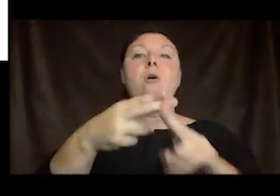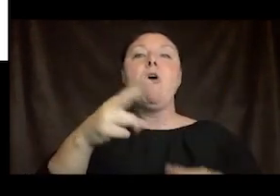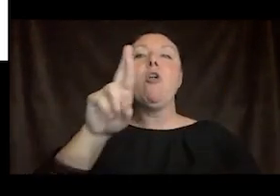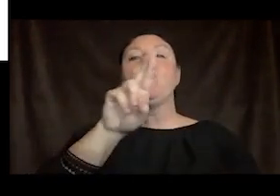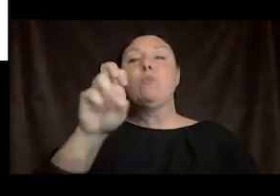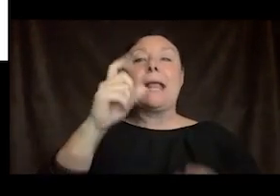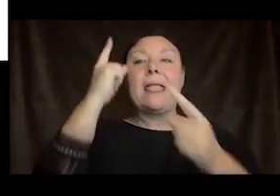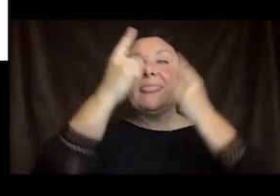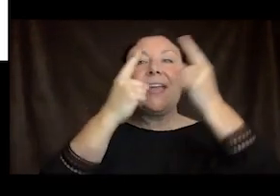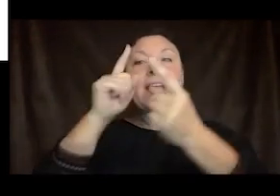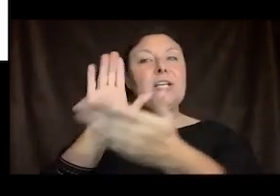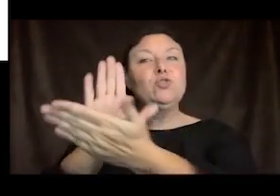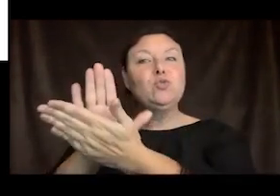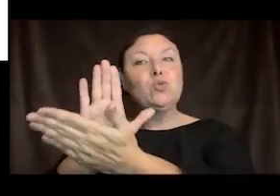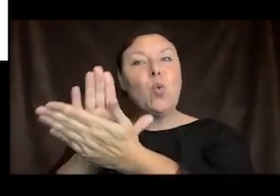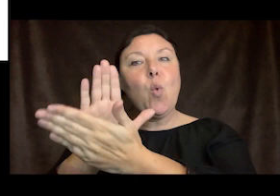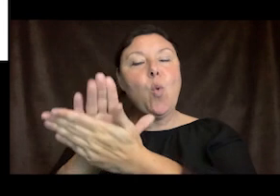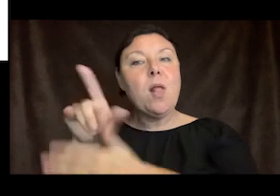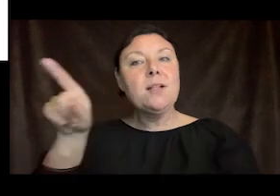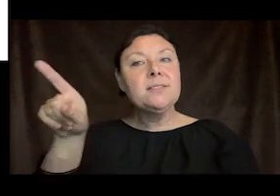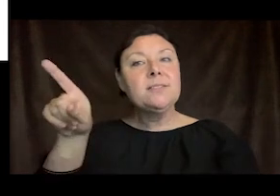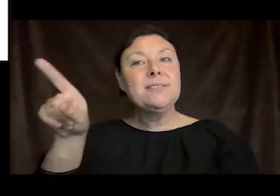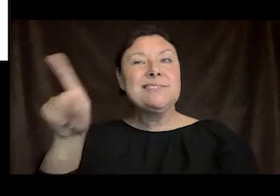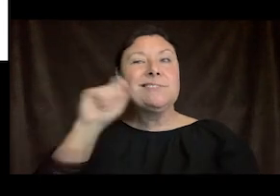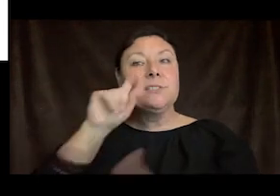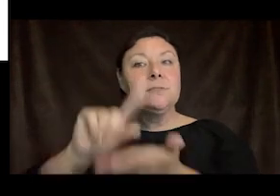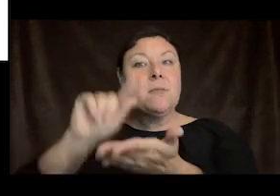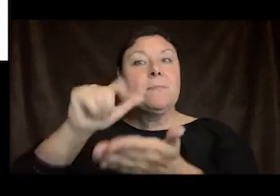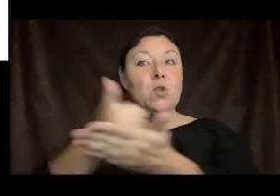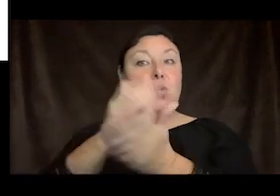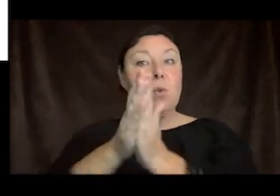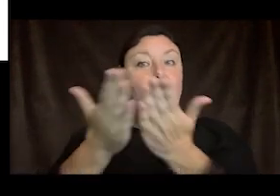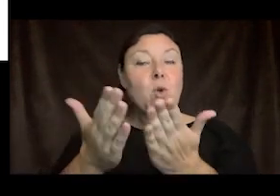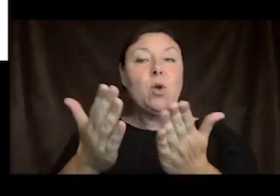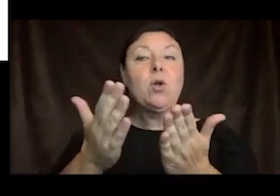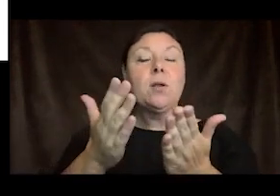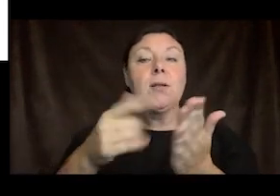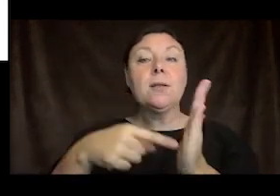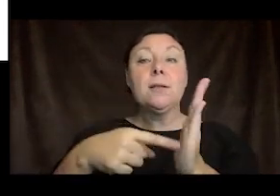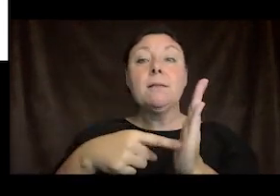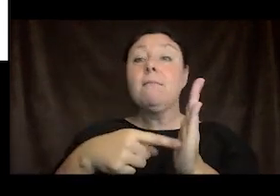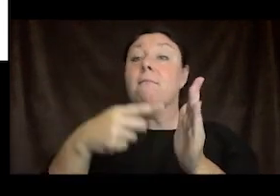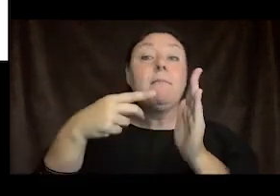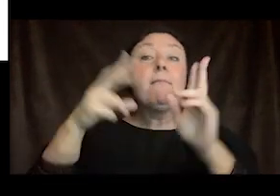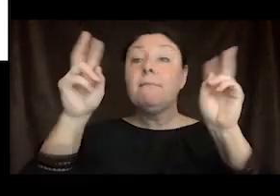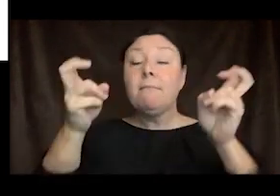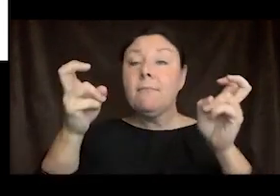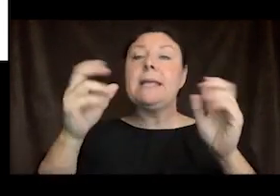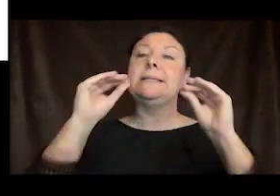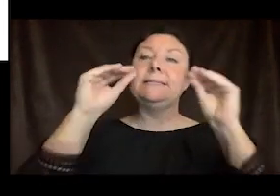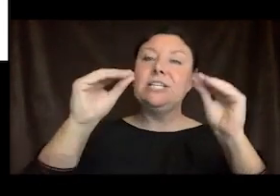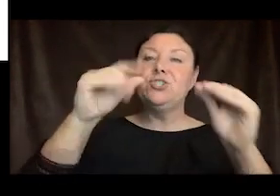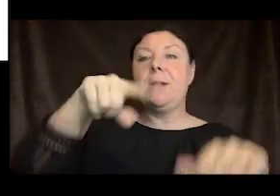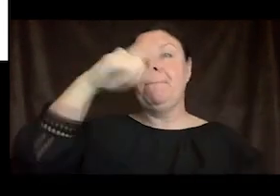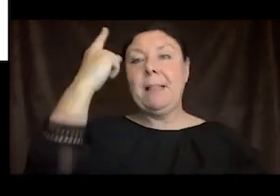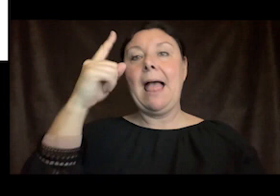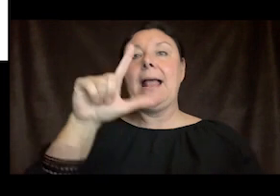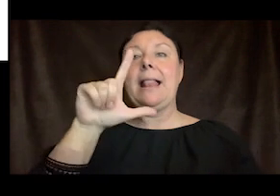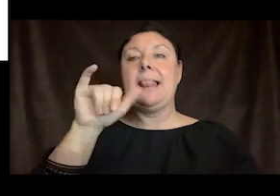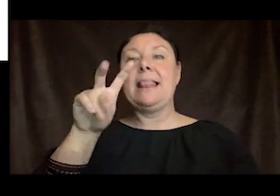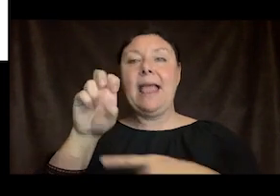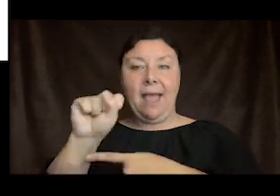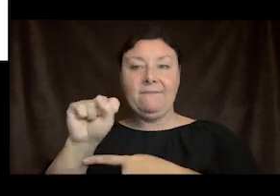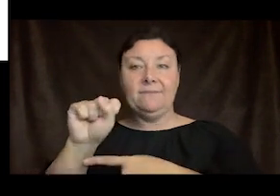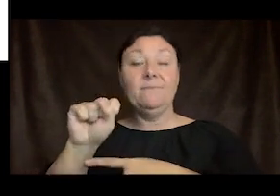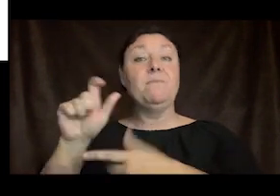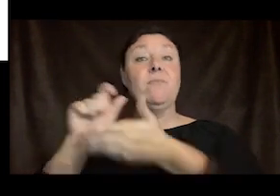Schools. Rethinking Schools just published a new book called Teaching Black Lives. And the authors